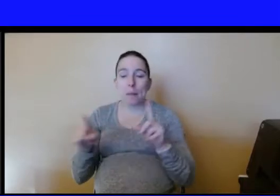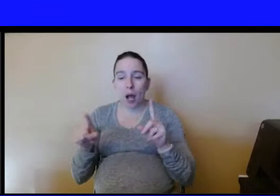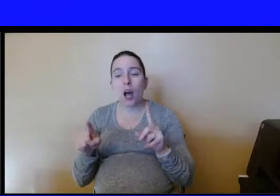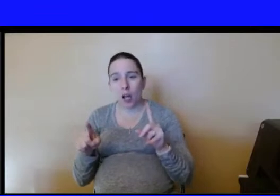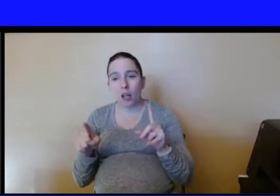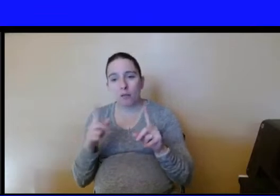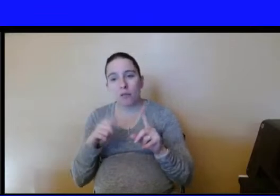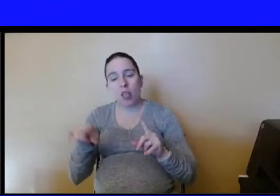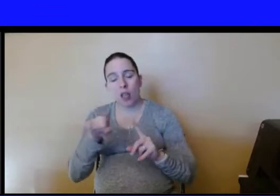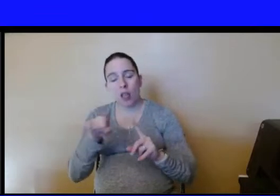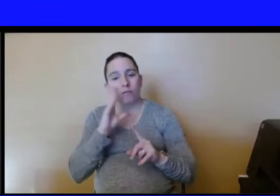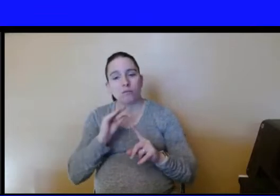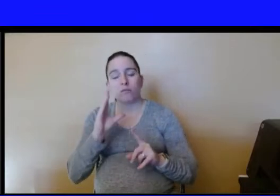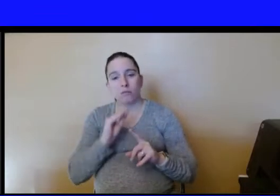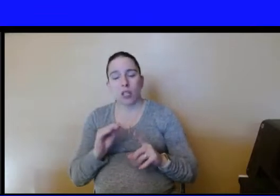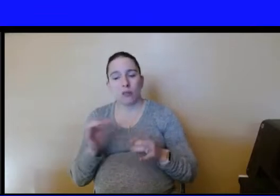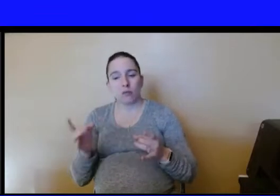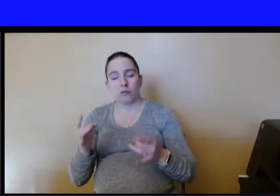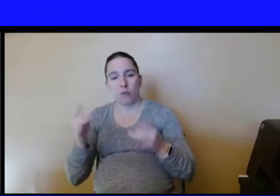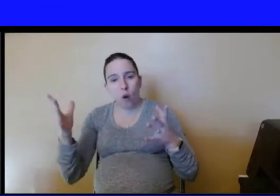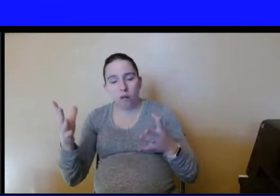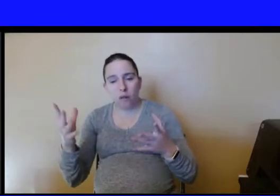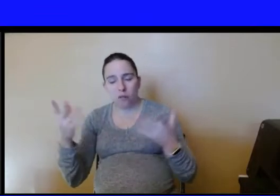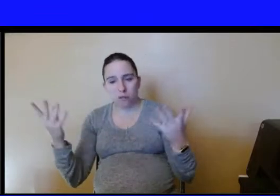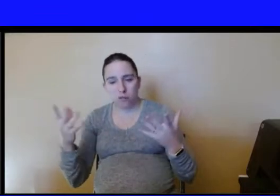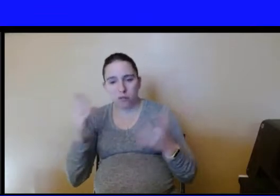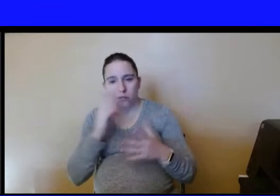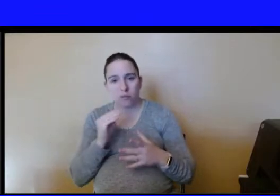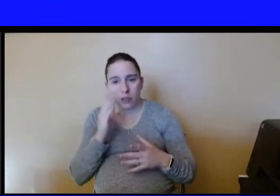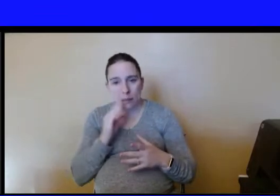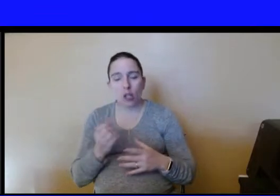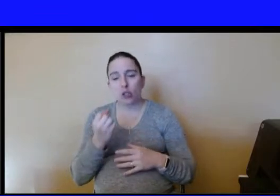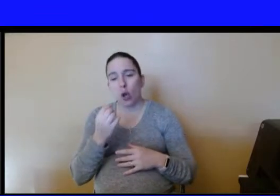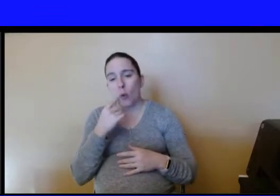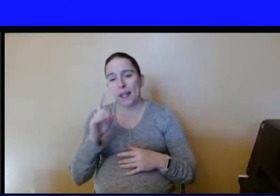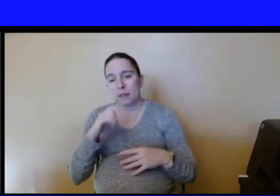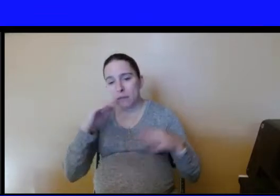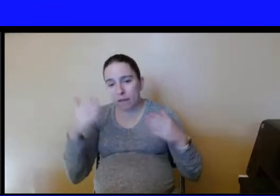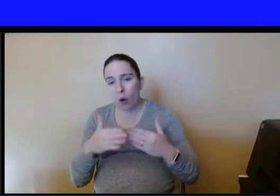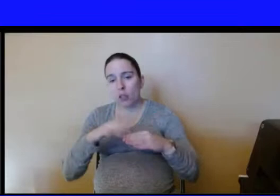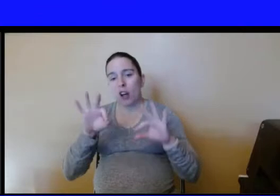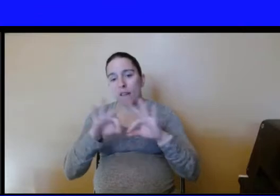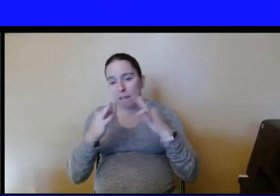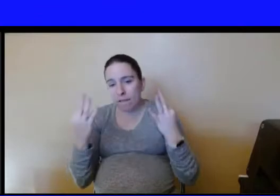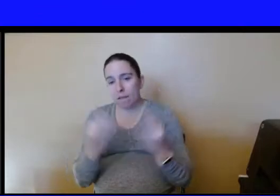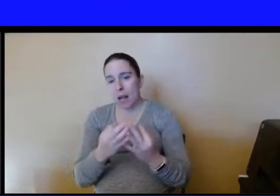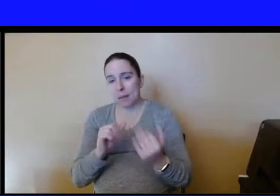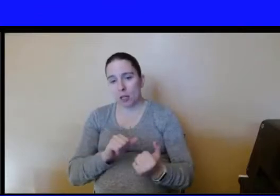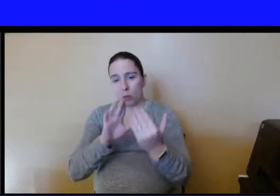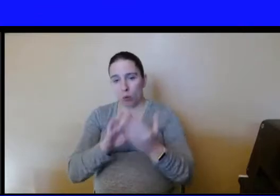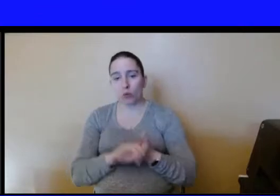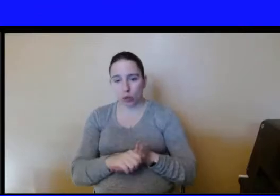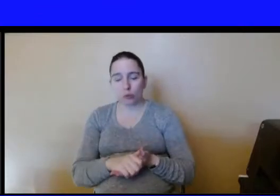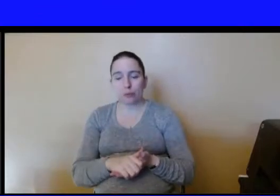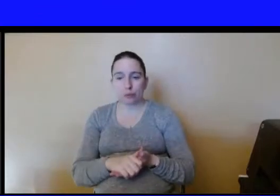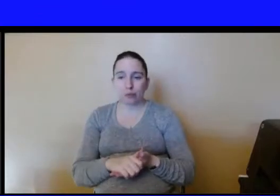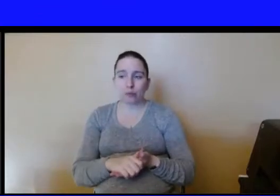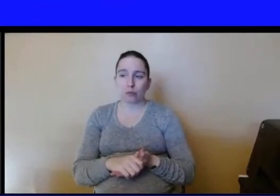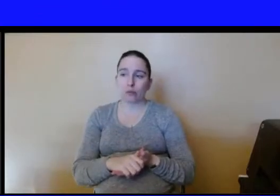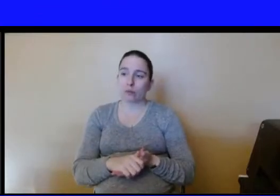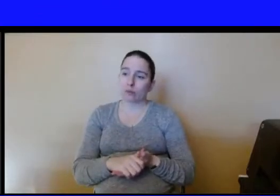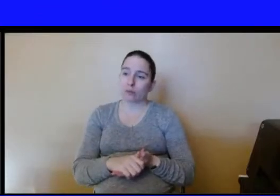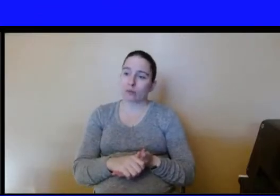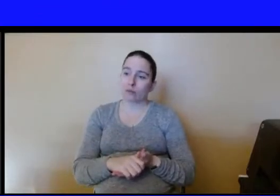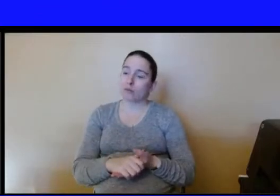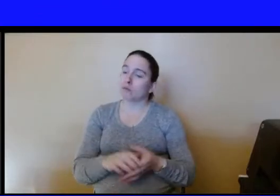none, meeting is hereby adjourned. Thank you all for coming. Appreciate it. Great meeting. Thank you. Thank you. Thank you. Thank you.